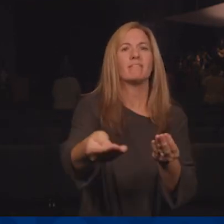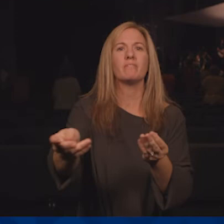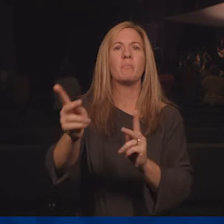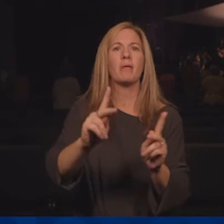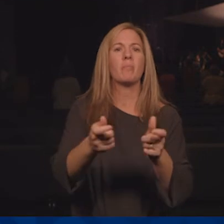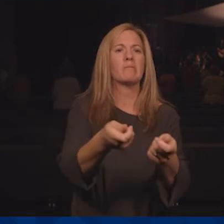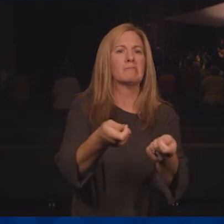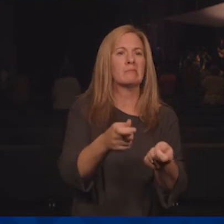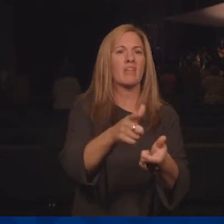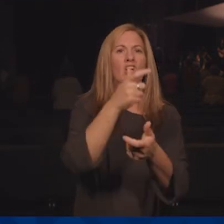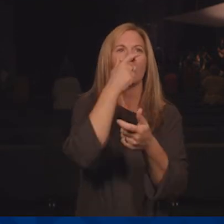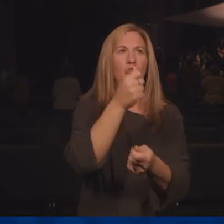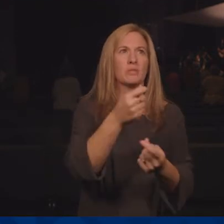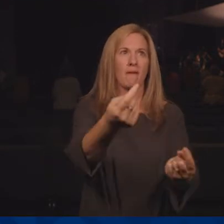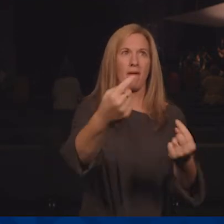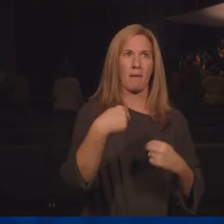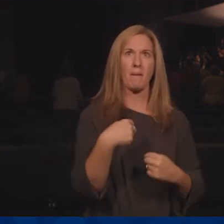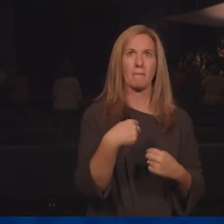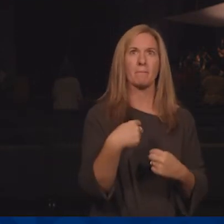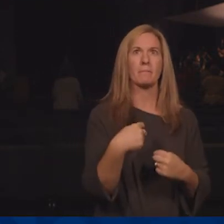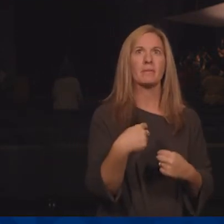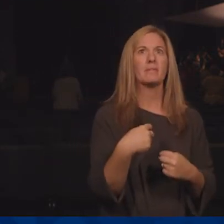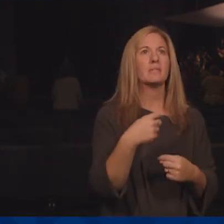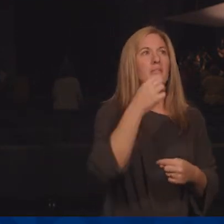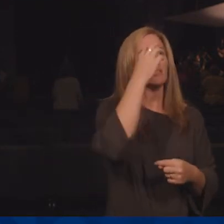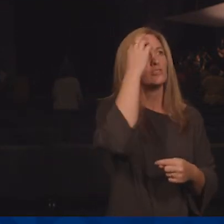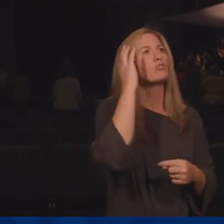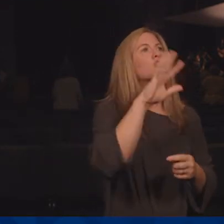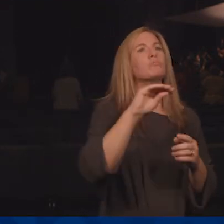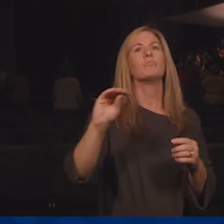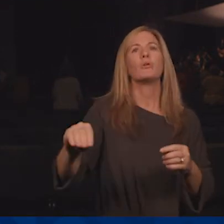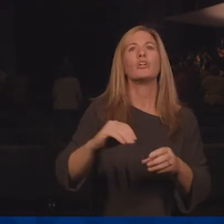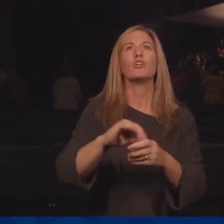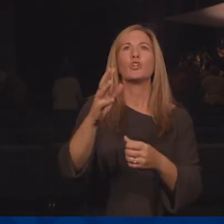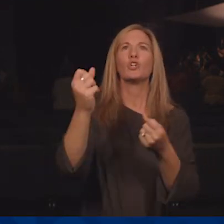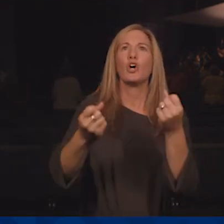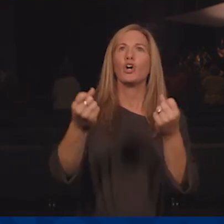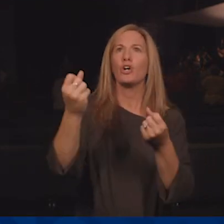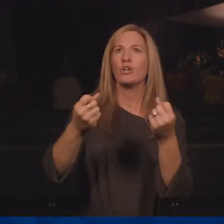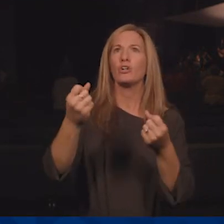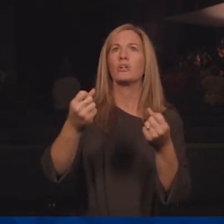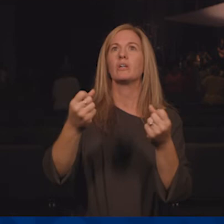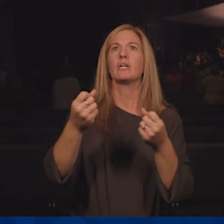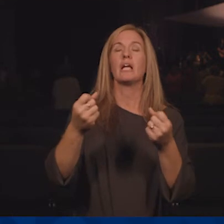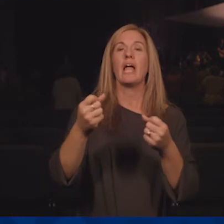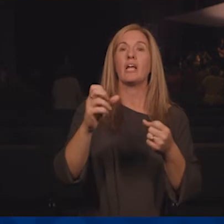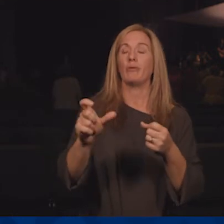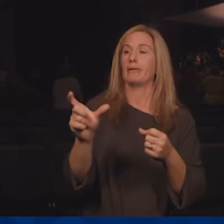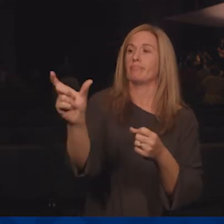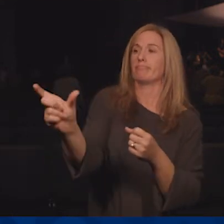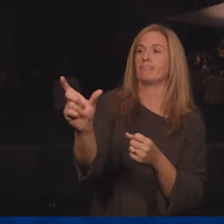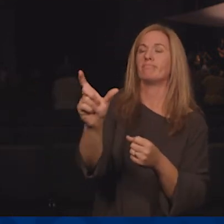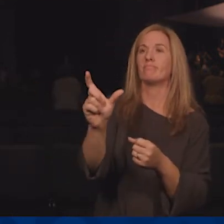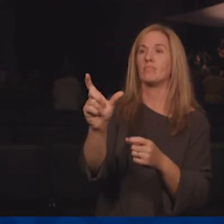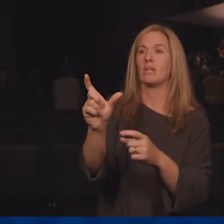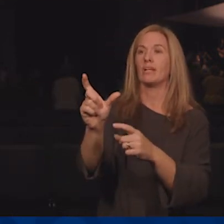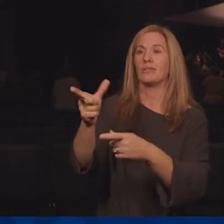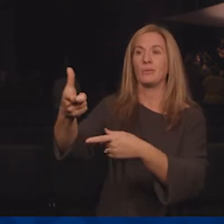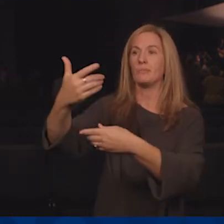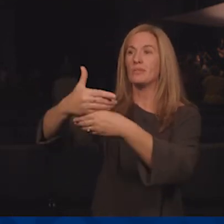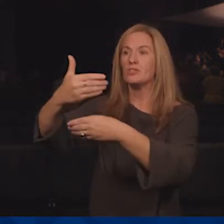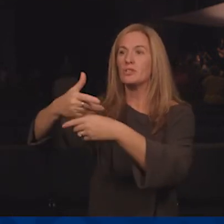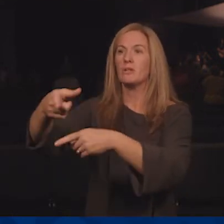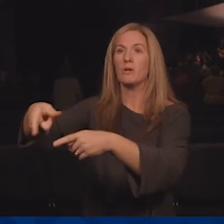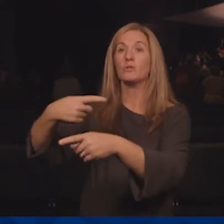in your car, put it on your fridge, and over the next 3 weeks, use this as a visual cue to be praying for people by name and praying for yourself